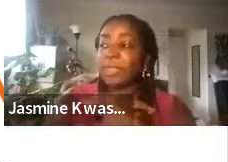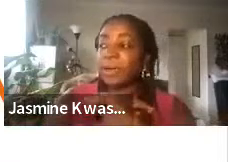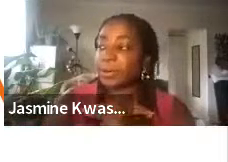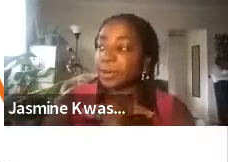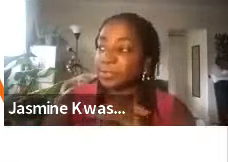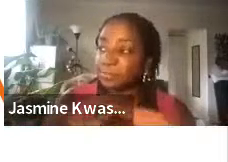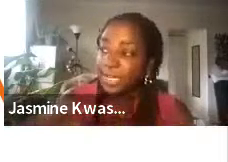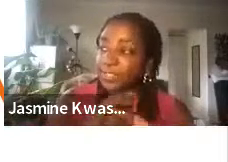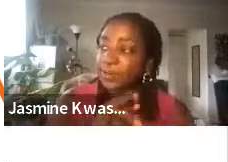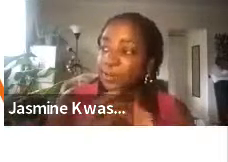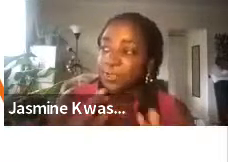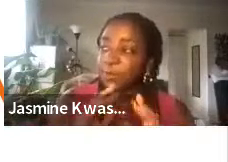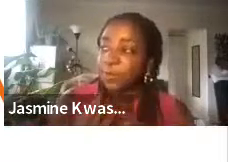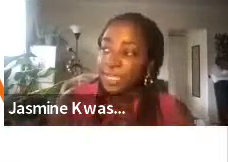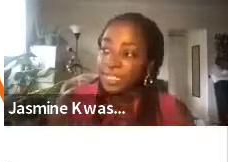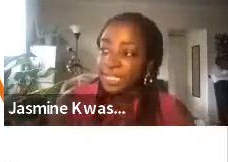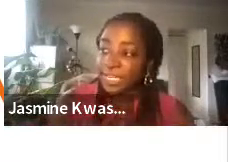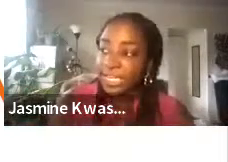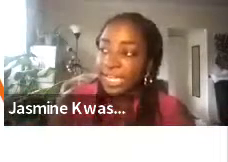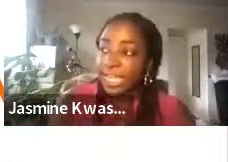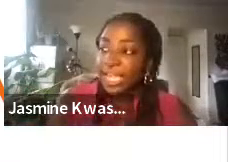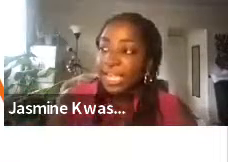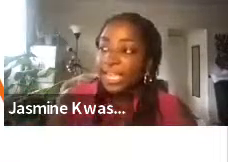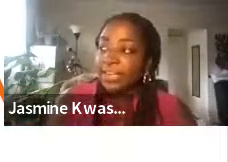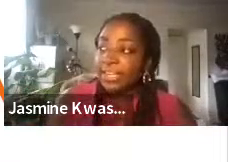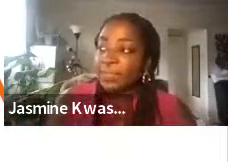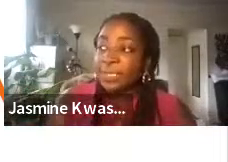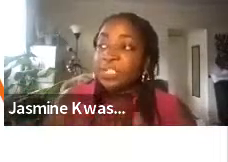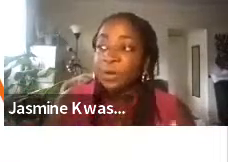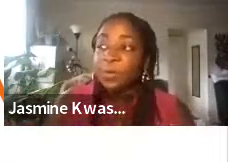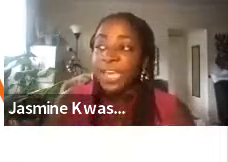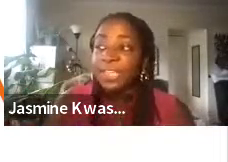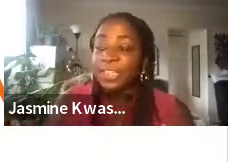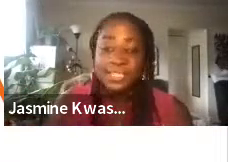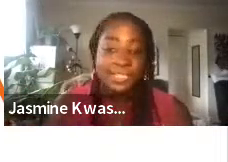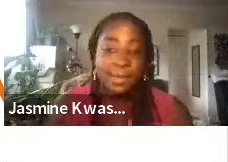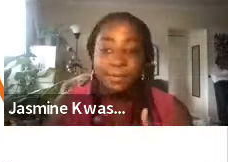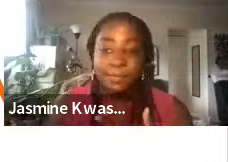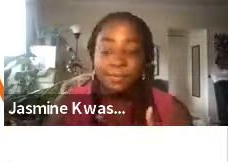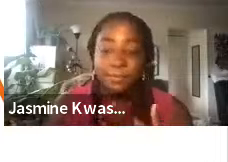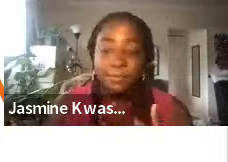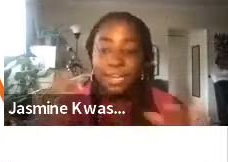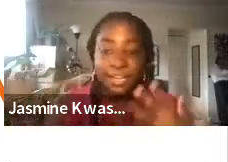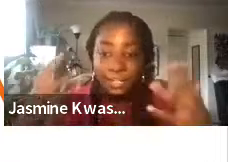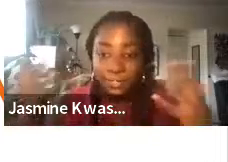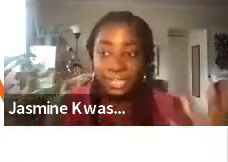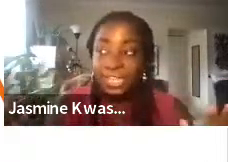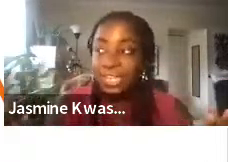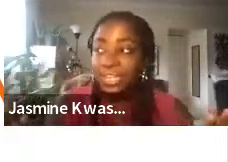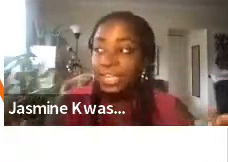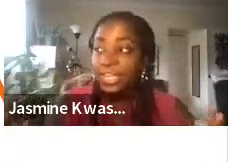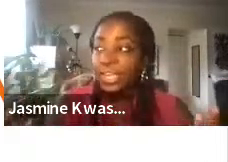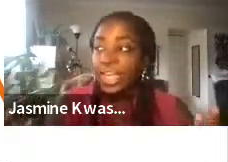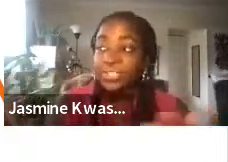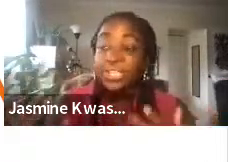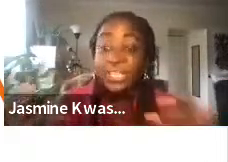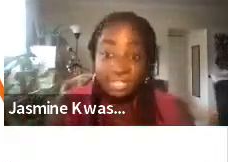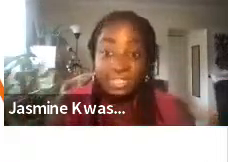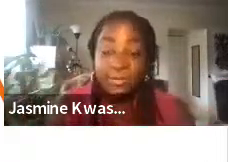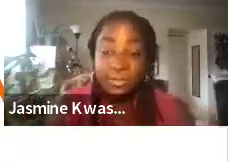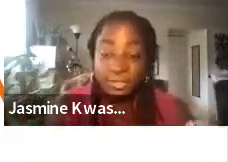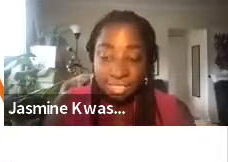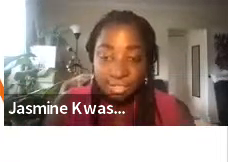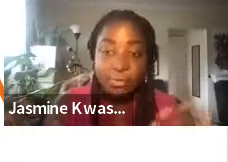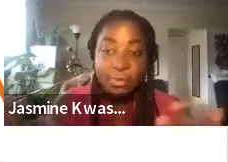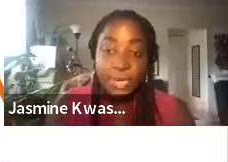possible without regard to race, culture, or ethnicity. And it's been shown that this type of methodology or thinking actually